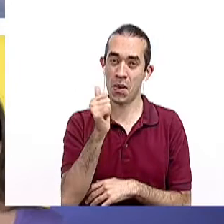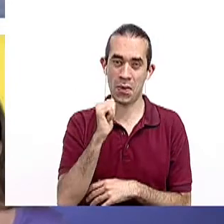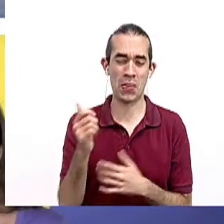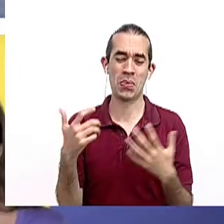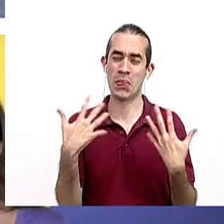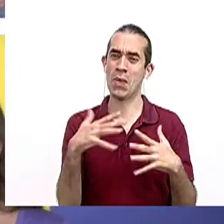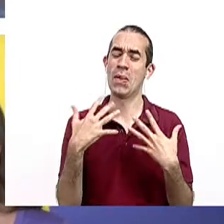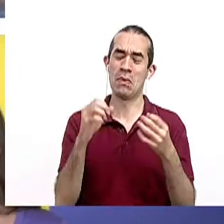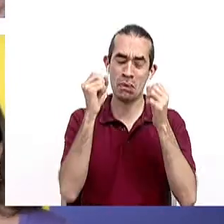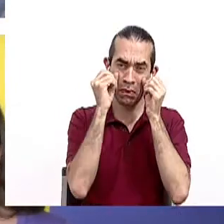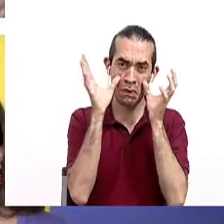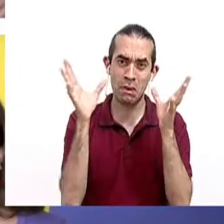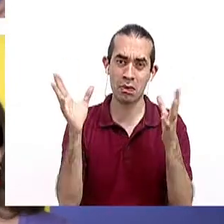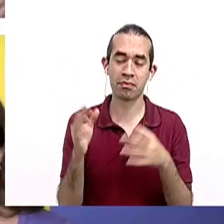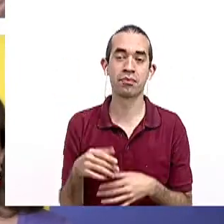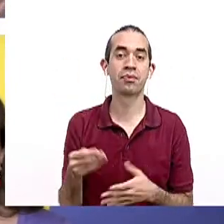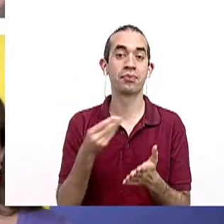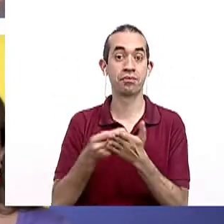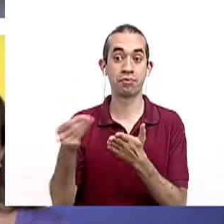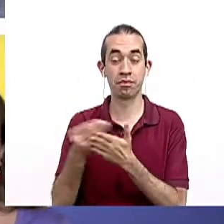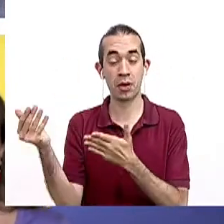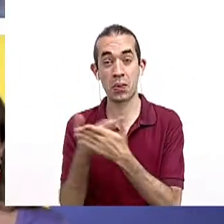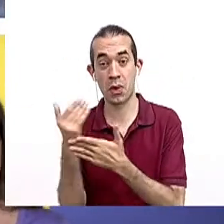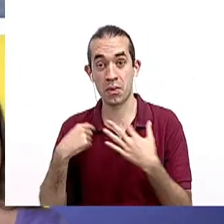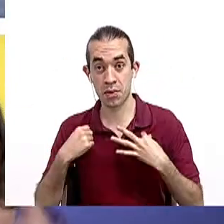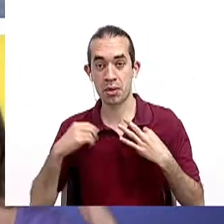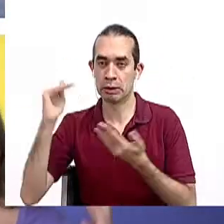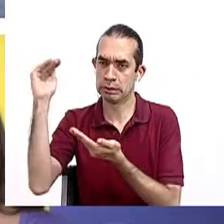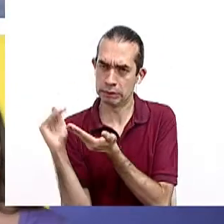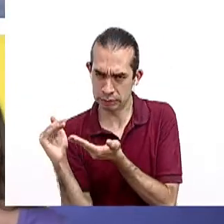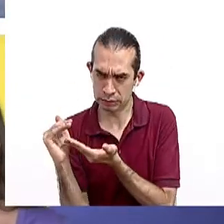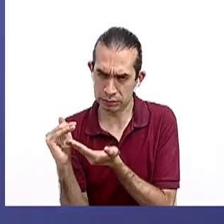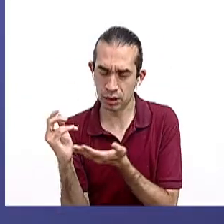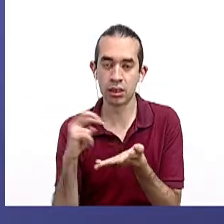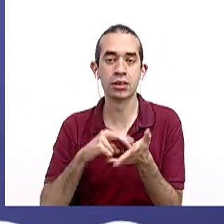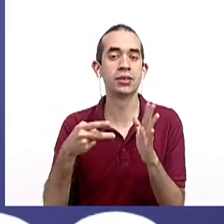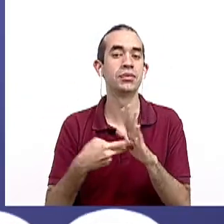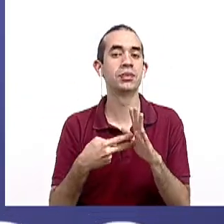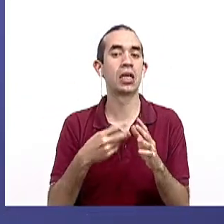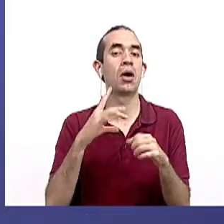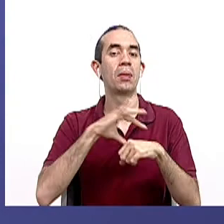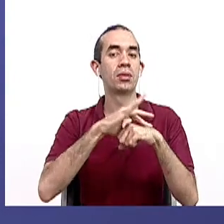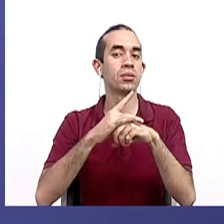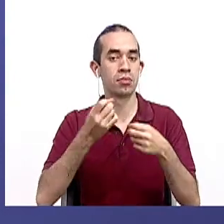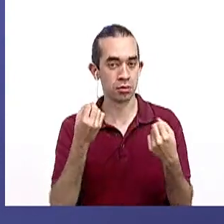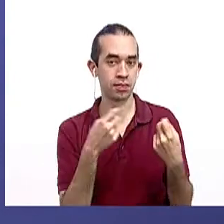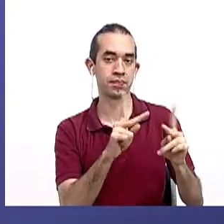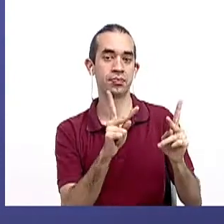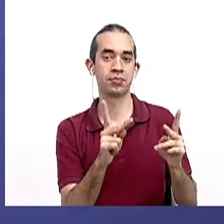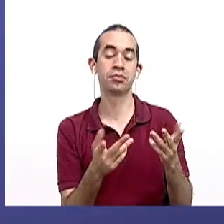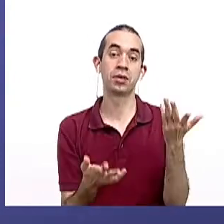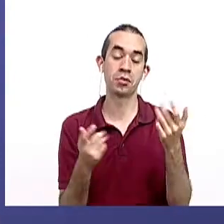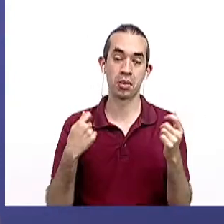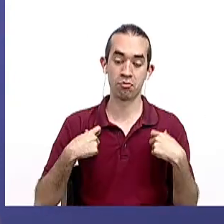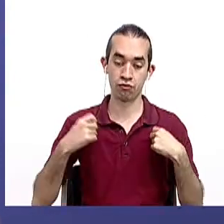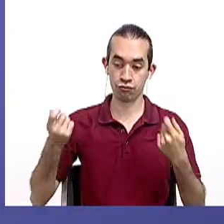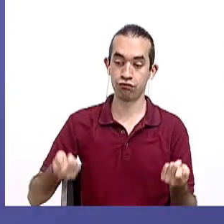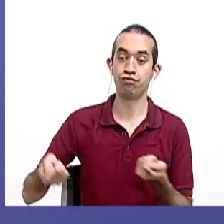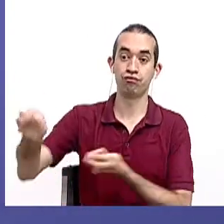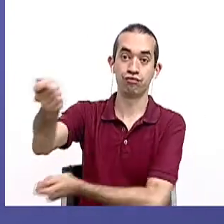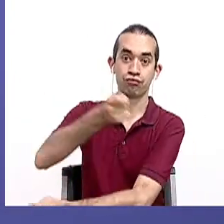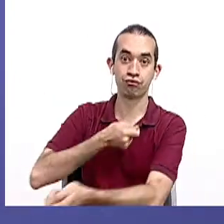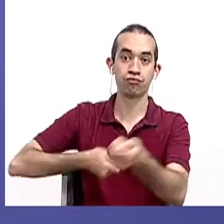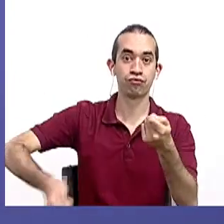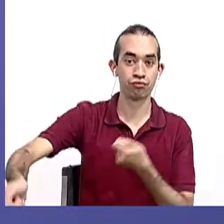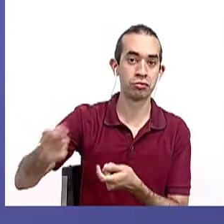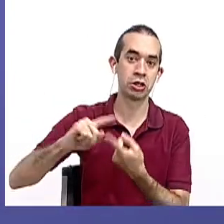amount of new clothes we buy can really give our planet a chance. Maybe we can exchange clothes with a friend,